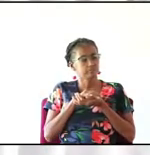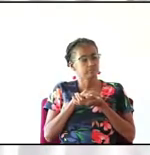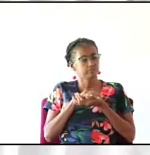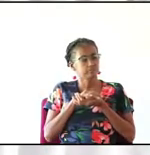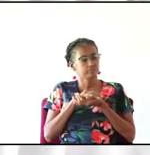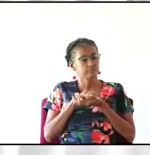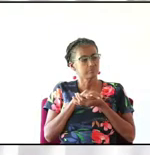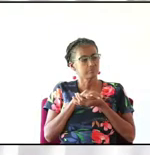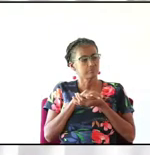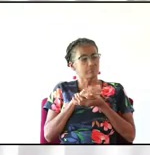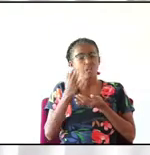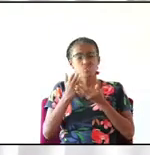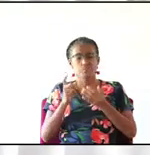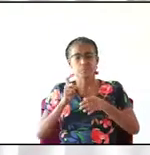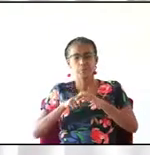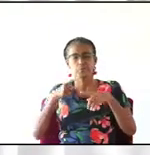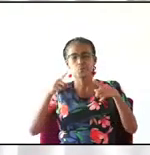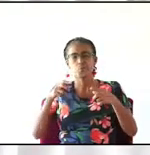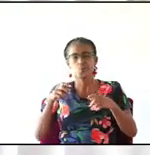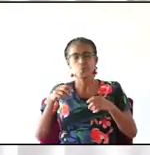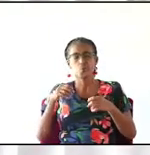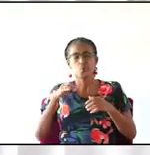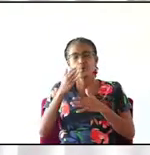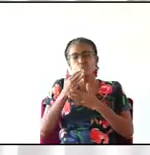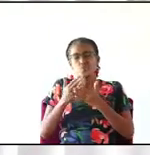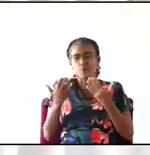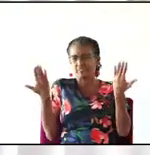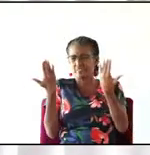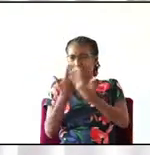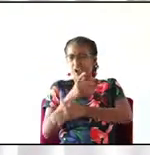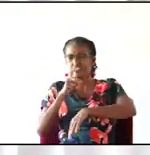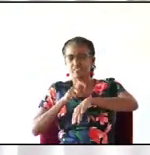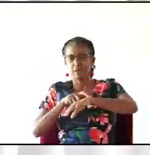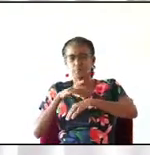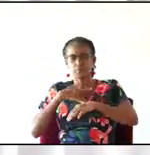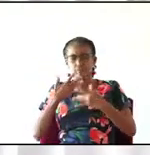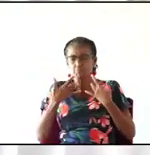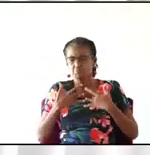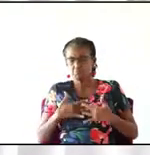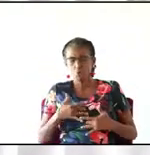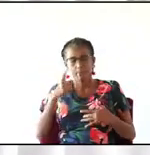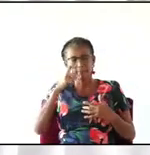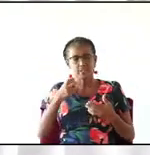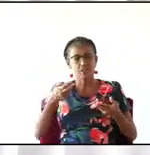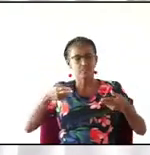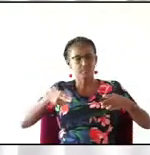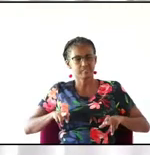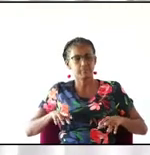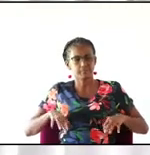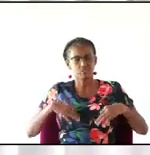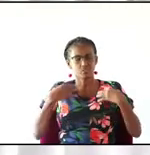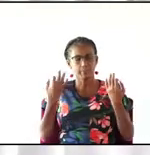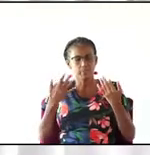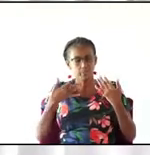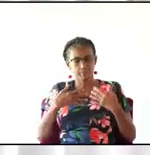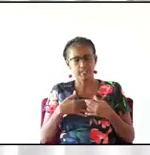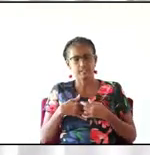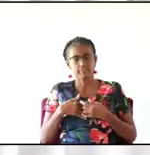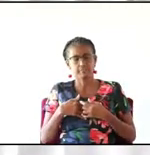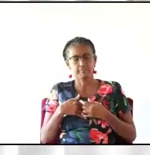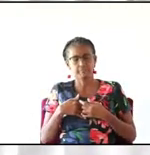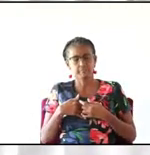through some very dark times, the things in your head, you're writing your wound, what do you call the thing that you give at funeral?